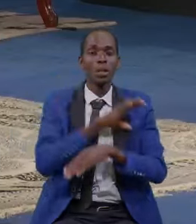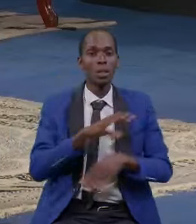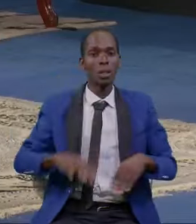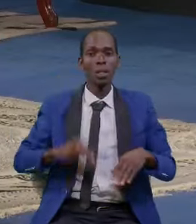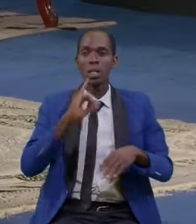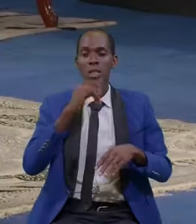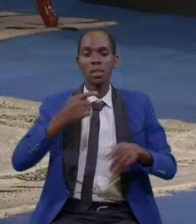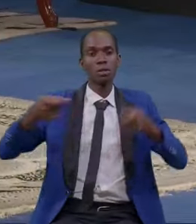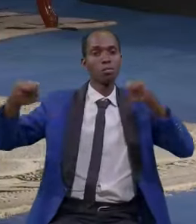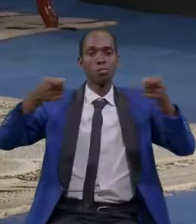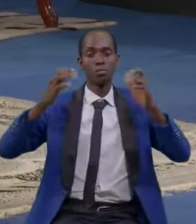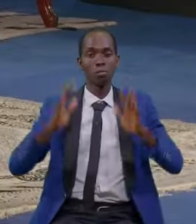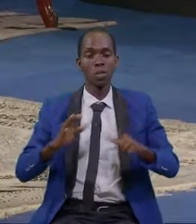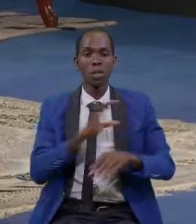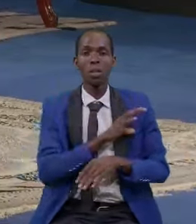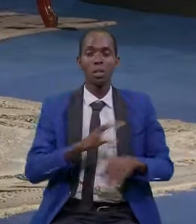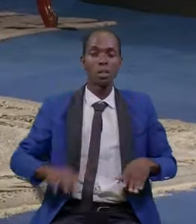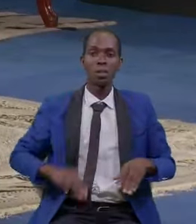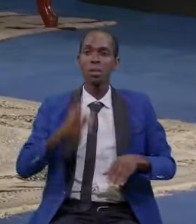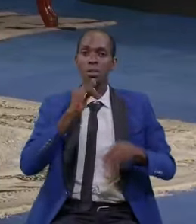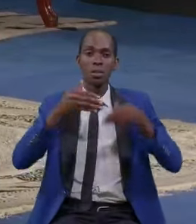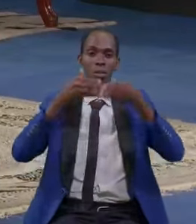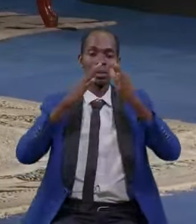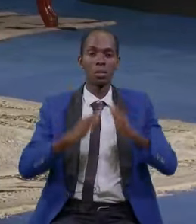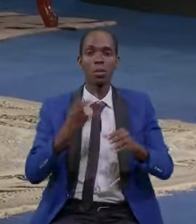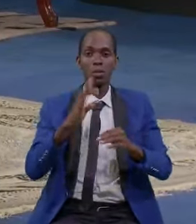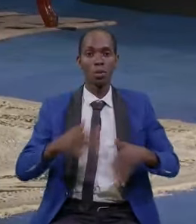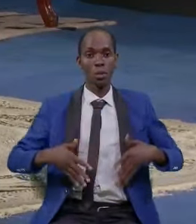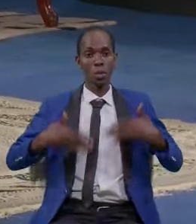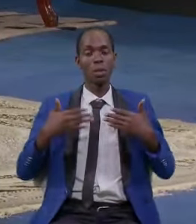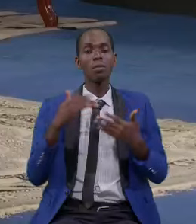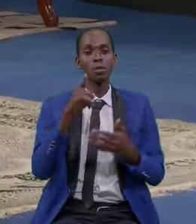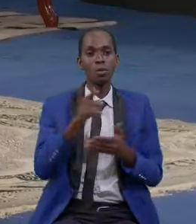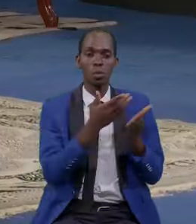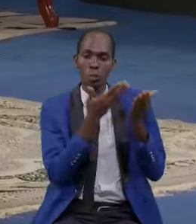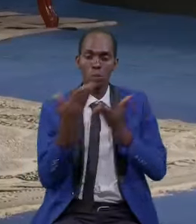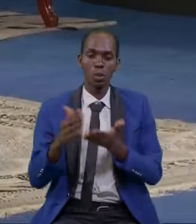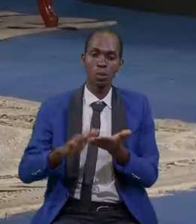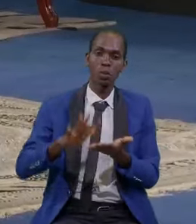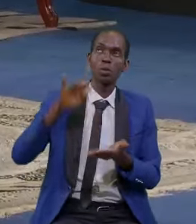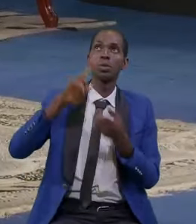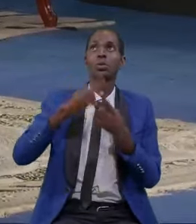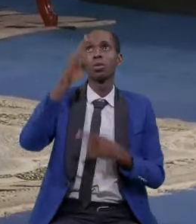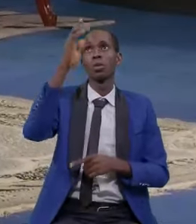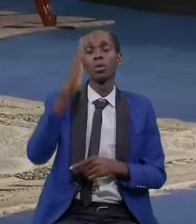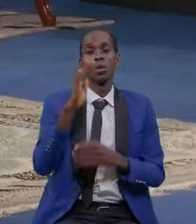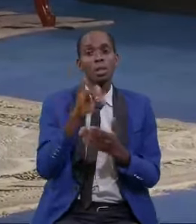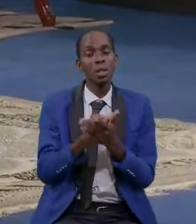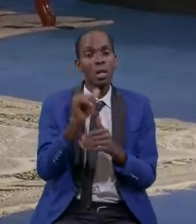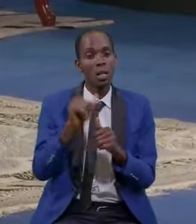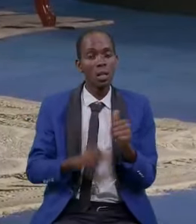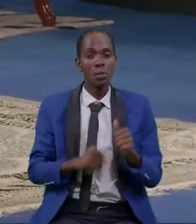is the director of your life, you are bringing glory unto God. That every tongue shall